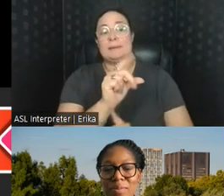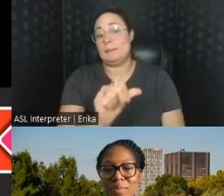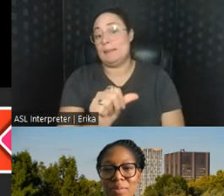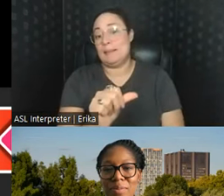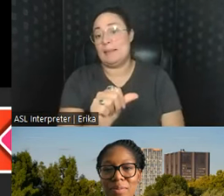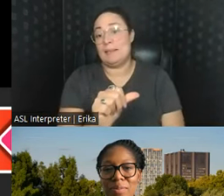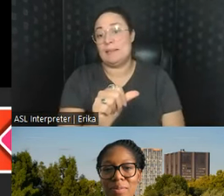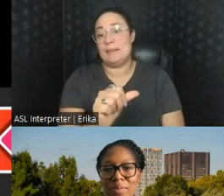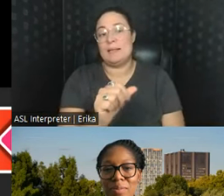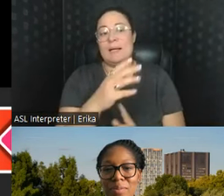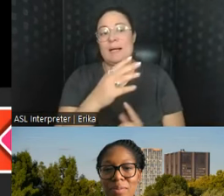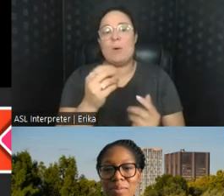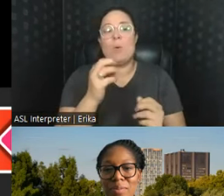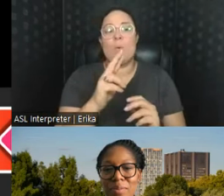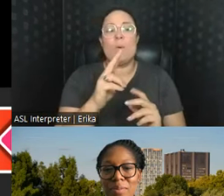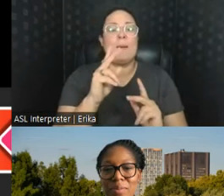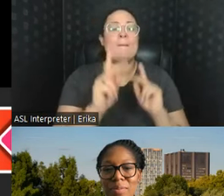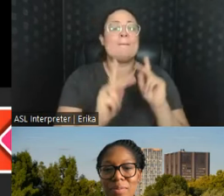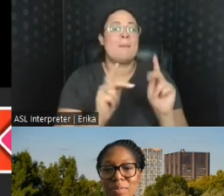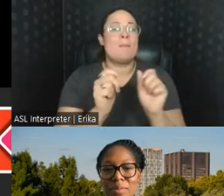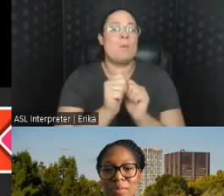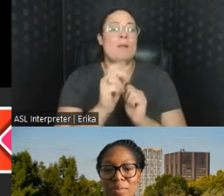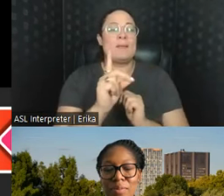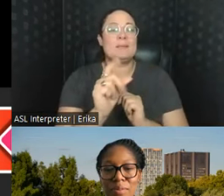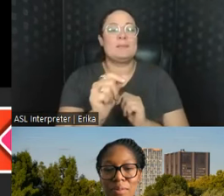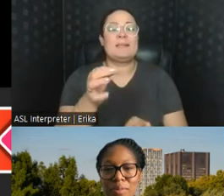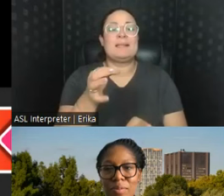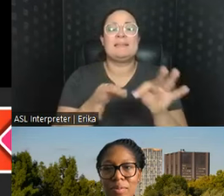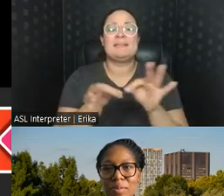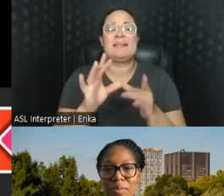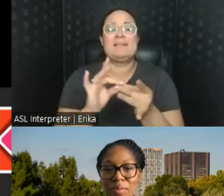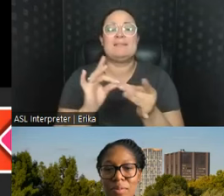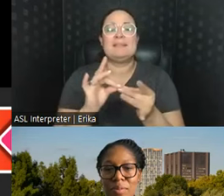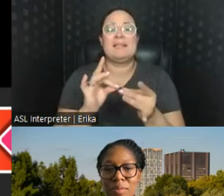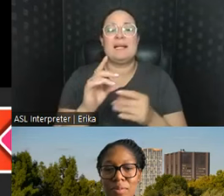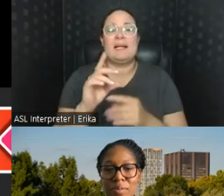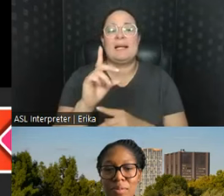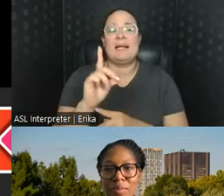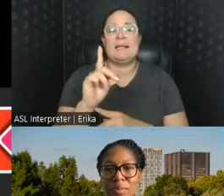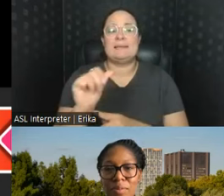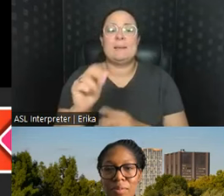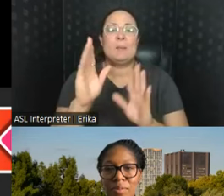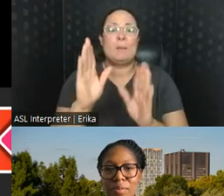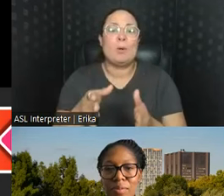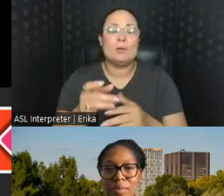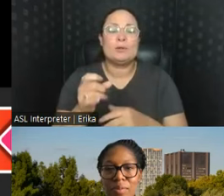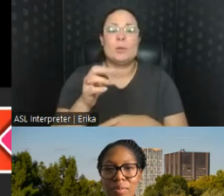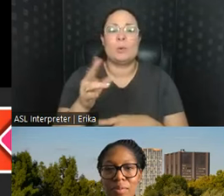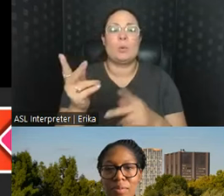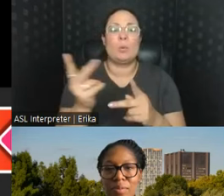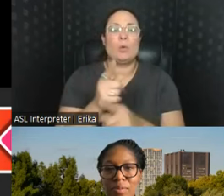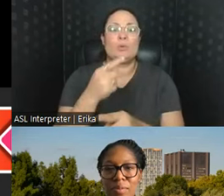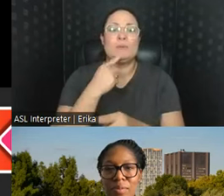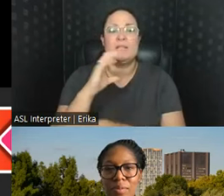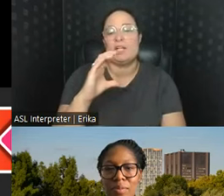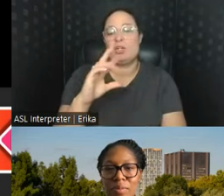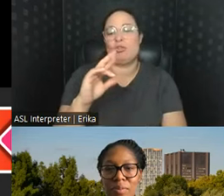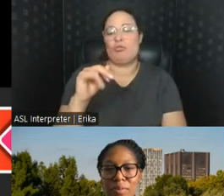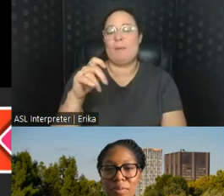in the plural sense, people with disabilities, rather than disabled person, or even worse, as you see here, a cripple,